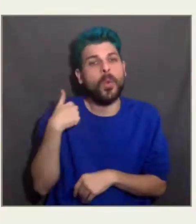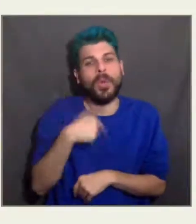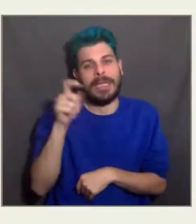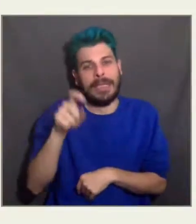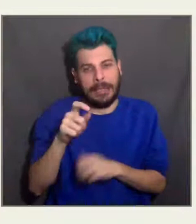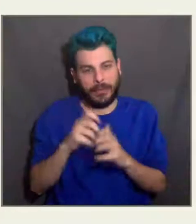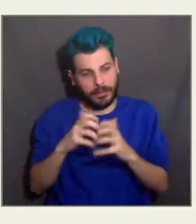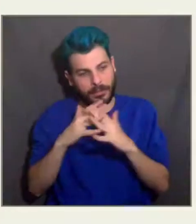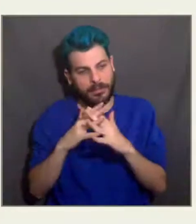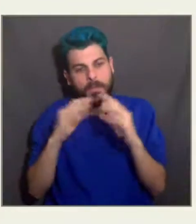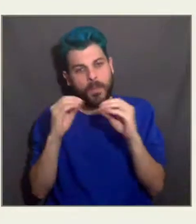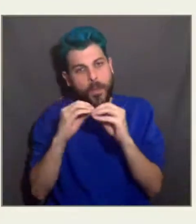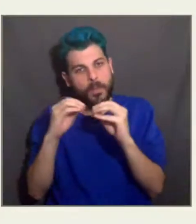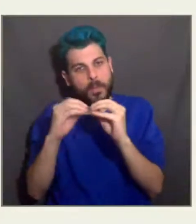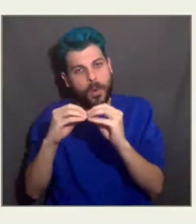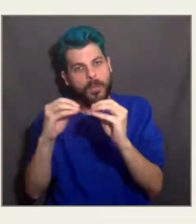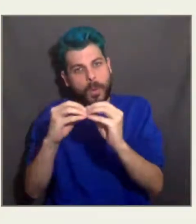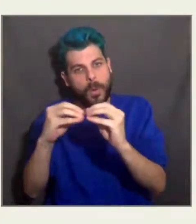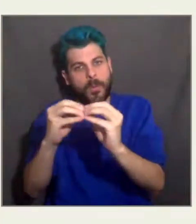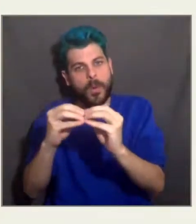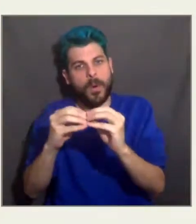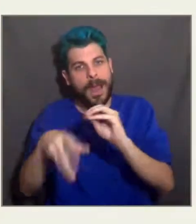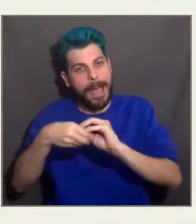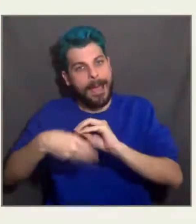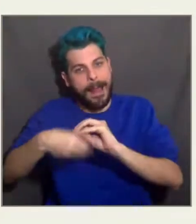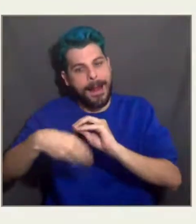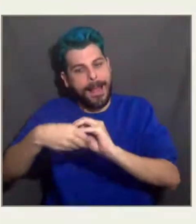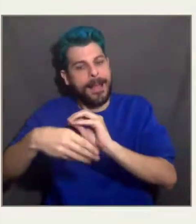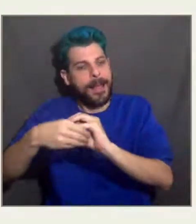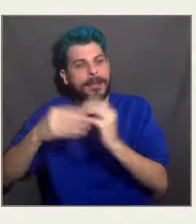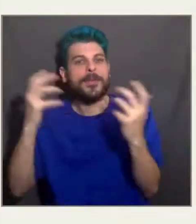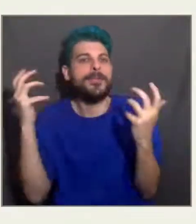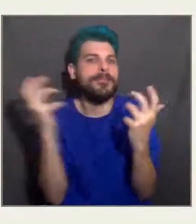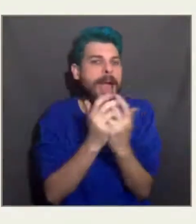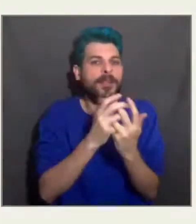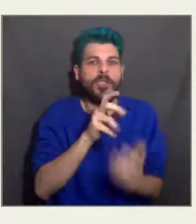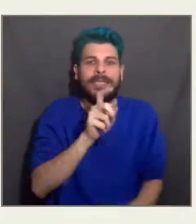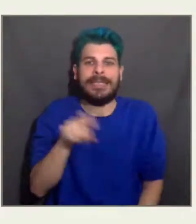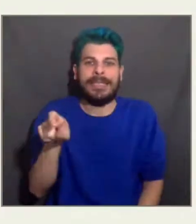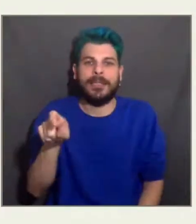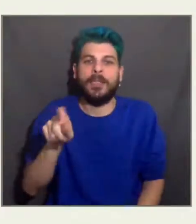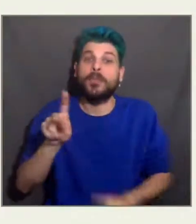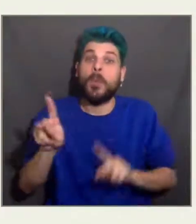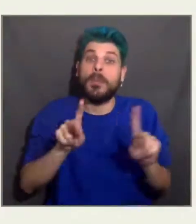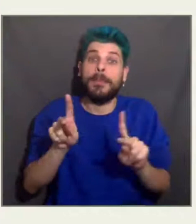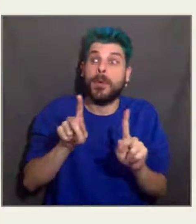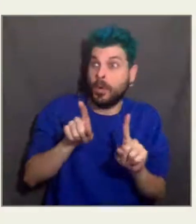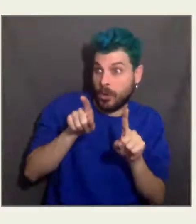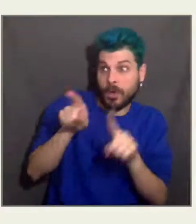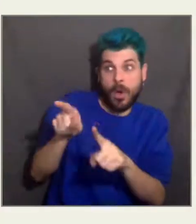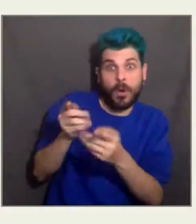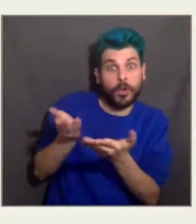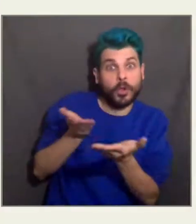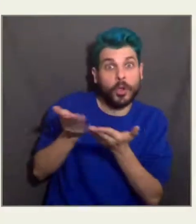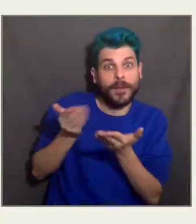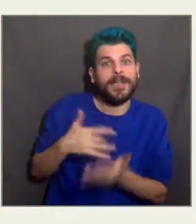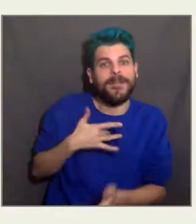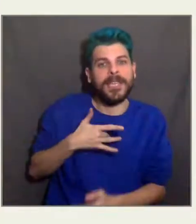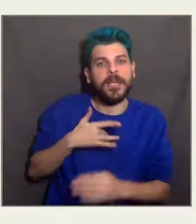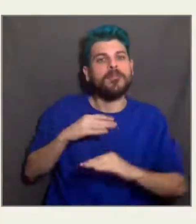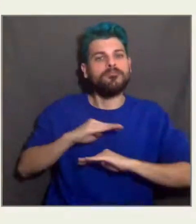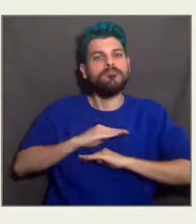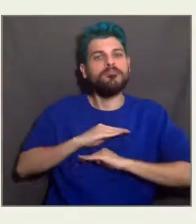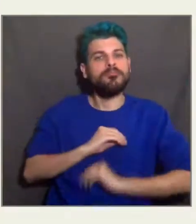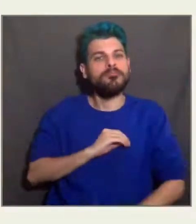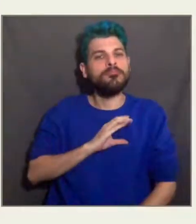for people to feel like they're still going to be a whole person and they don't have to give up what little that they have